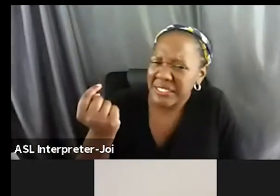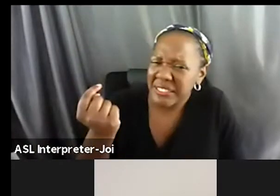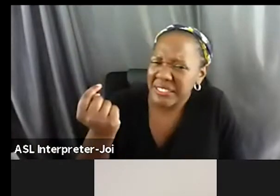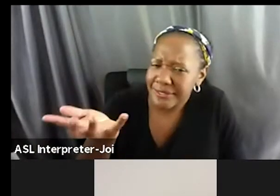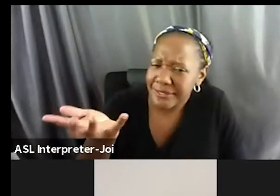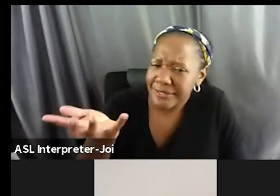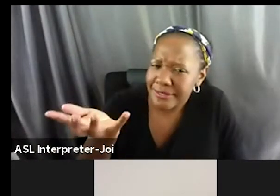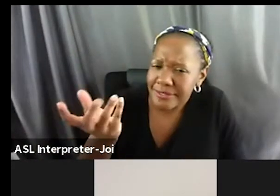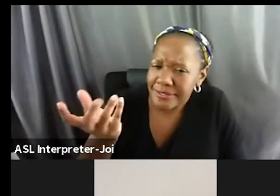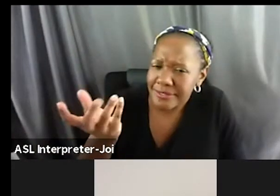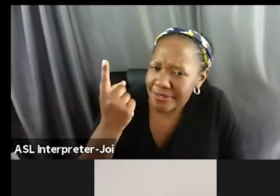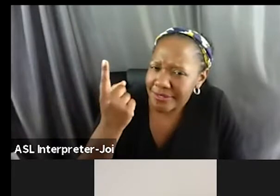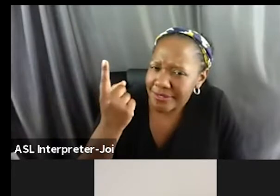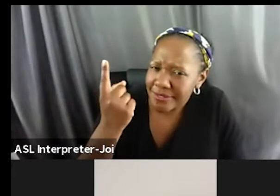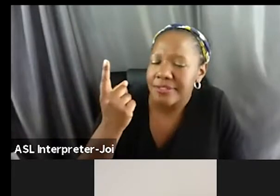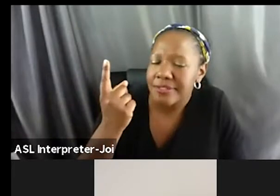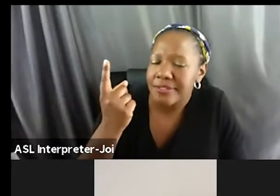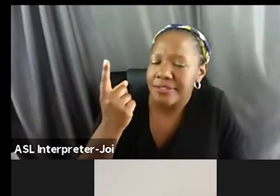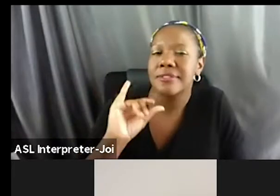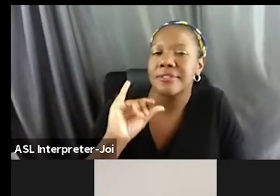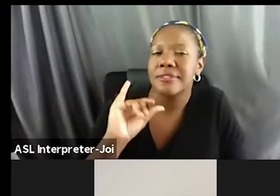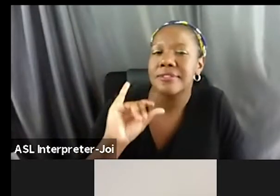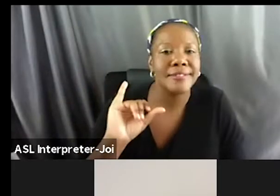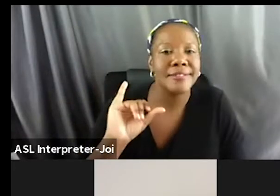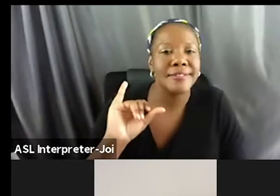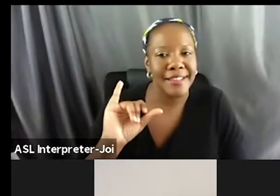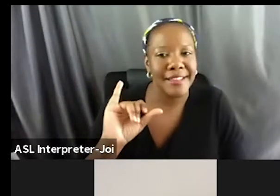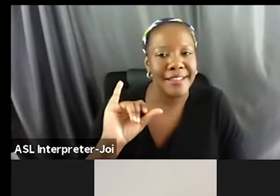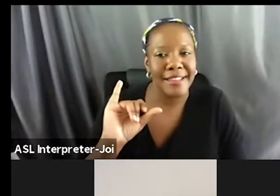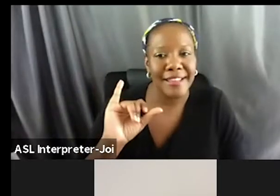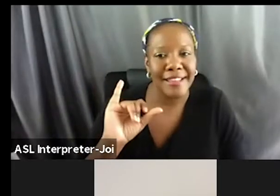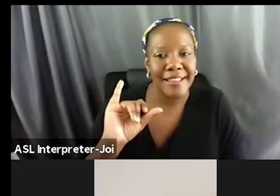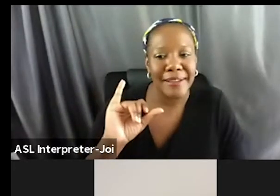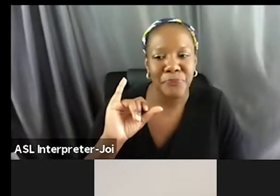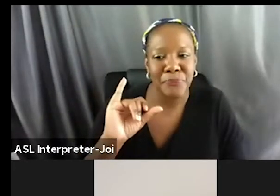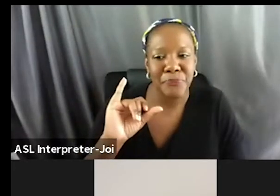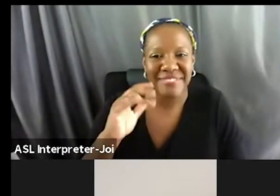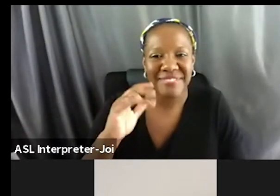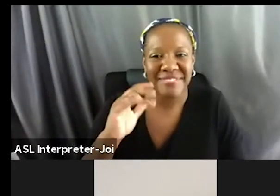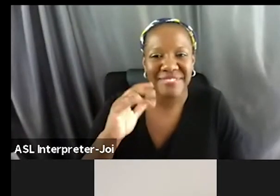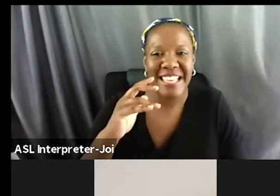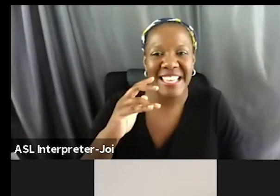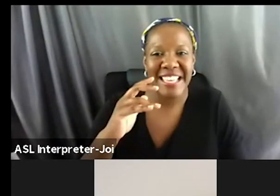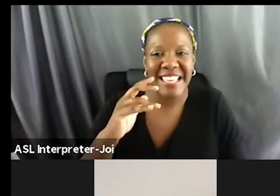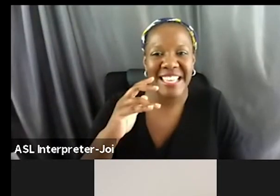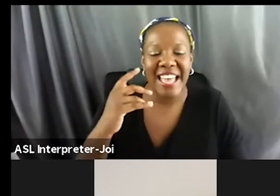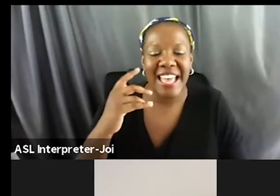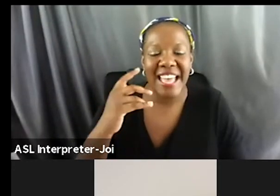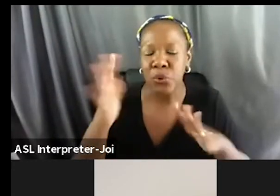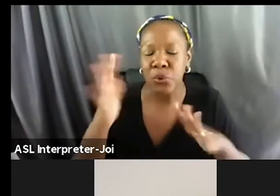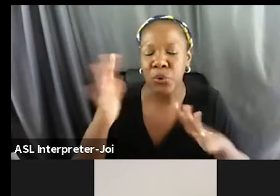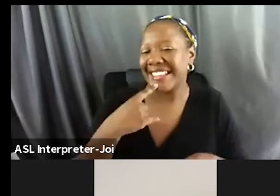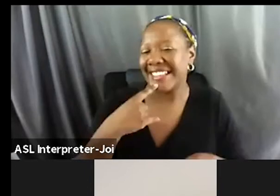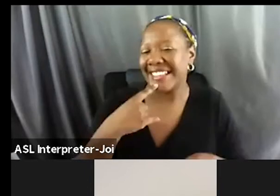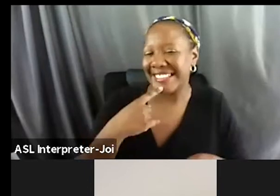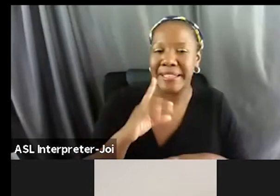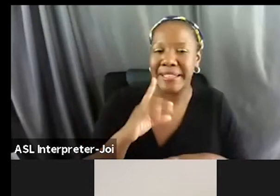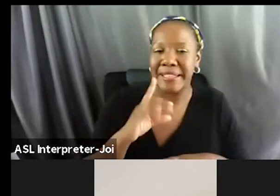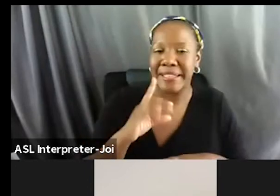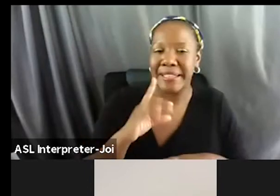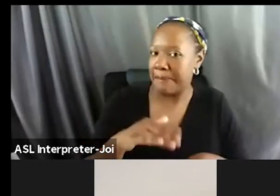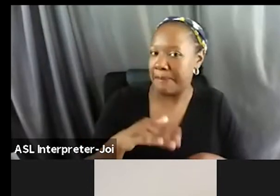good foundation. I don't know if I can say it because it's a cuss word. It's the FUCK